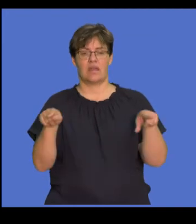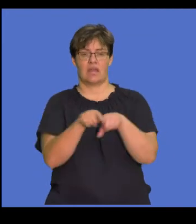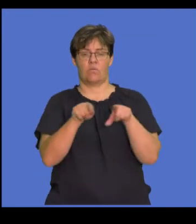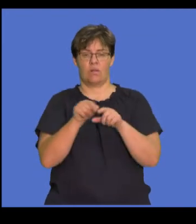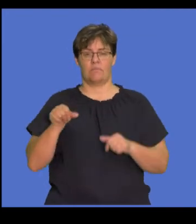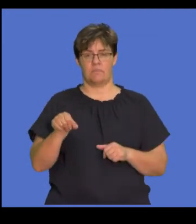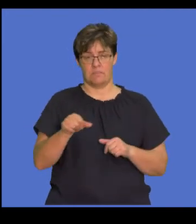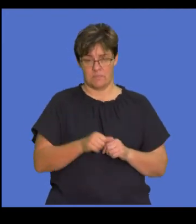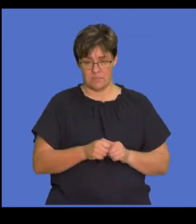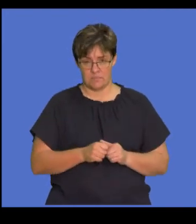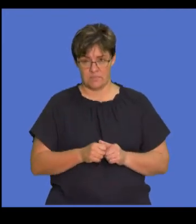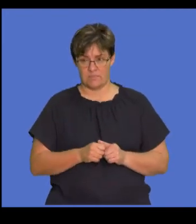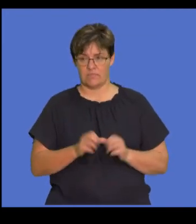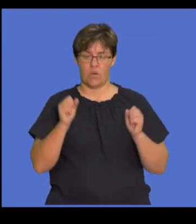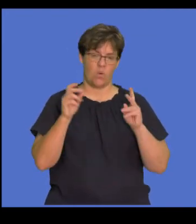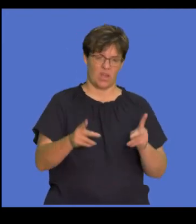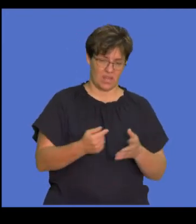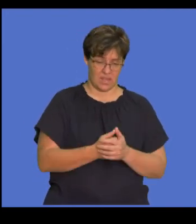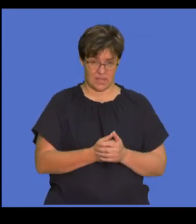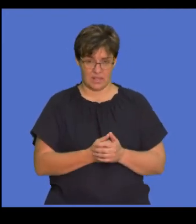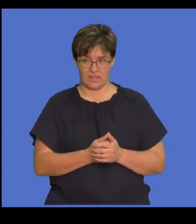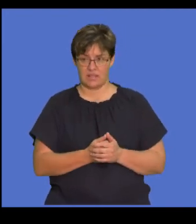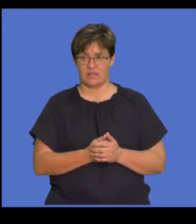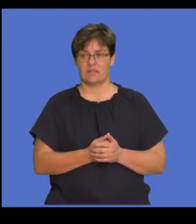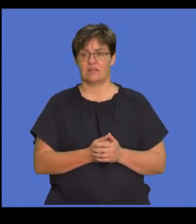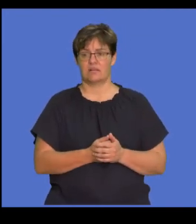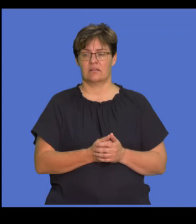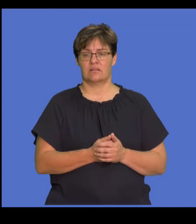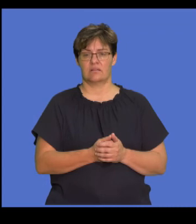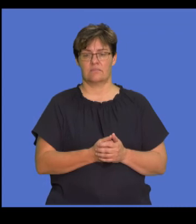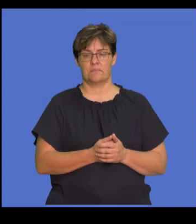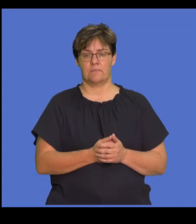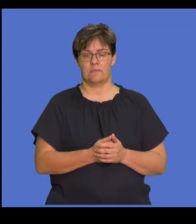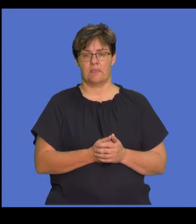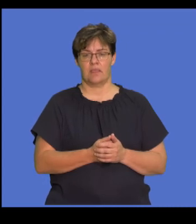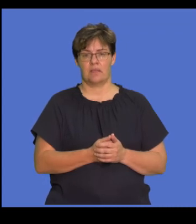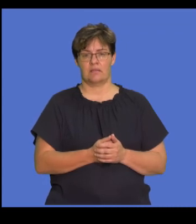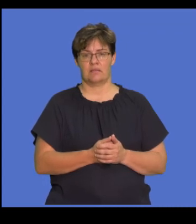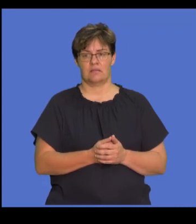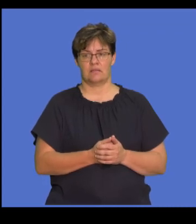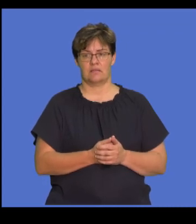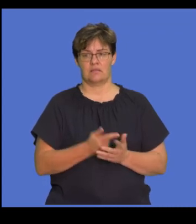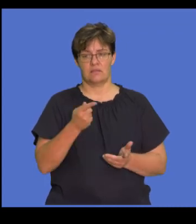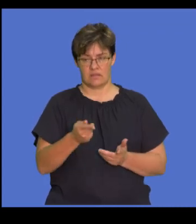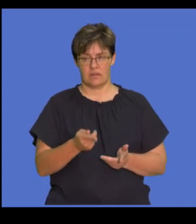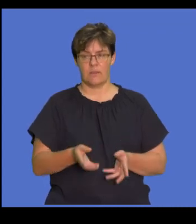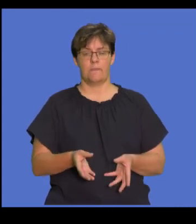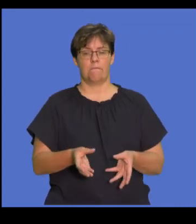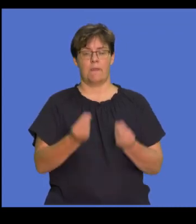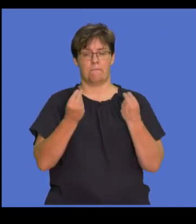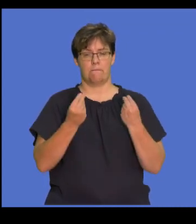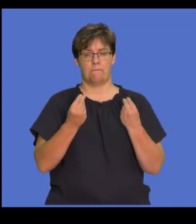And then, you know, your OK or your enter button is always the equal sign